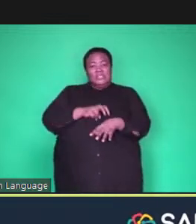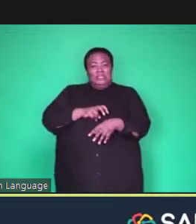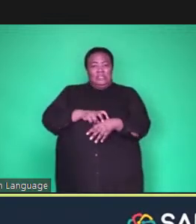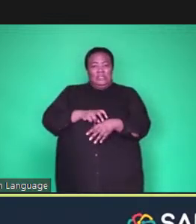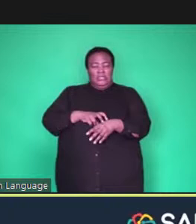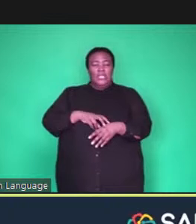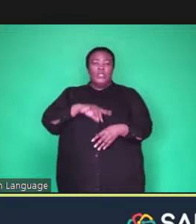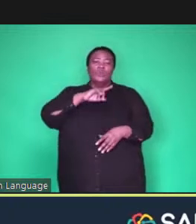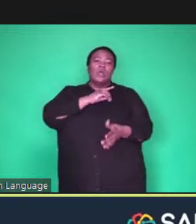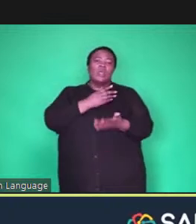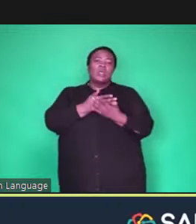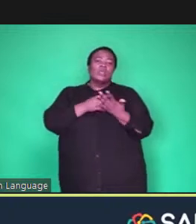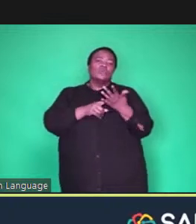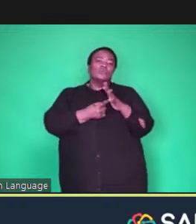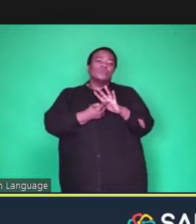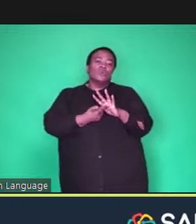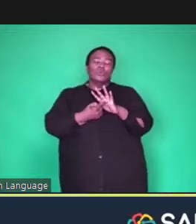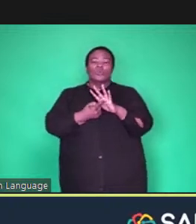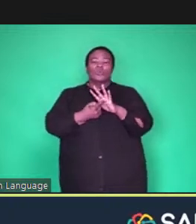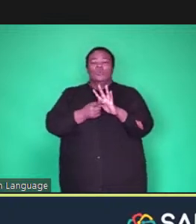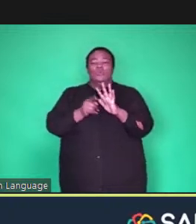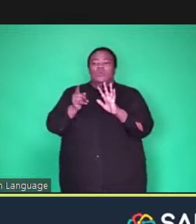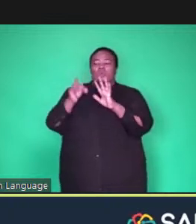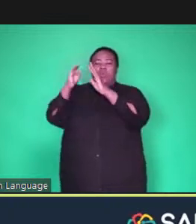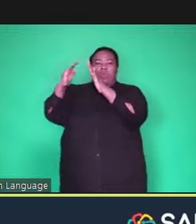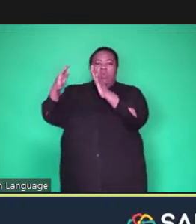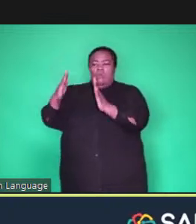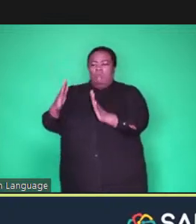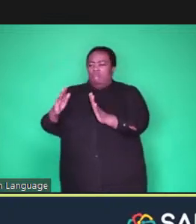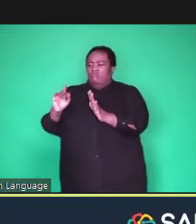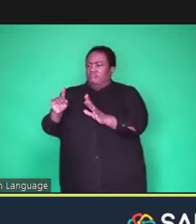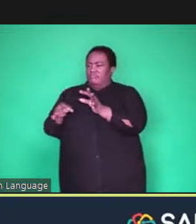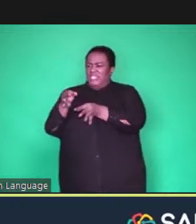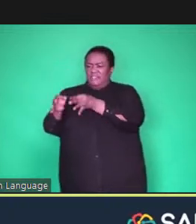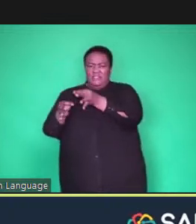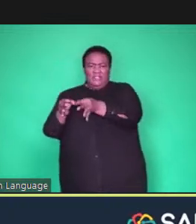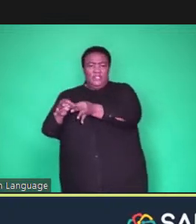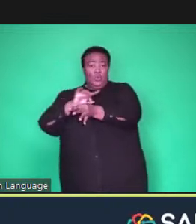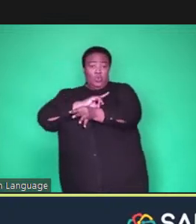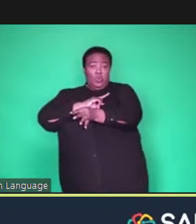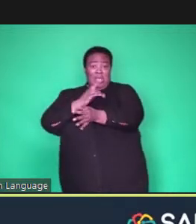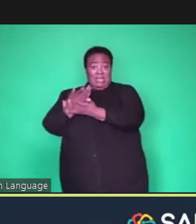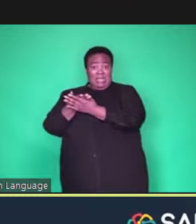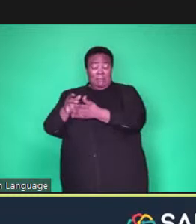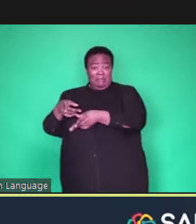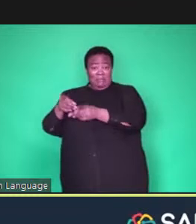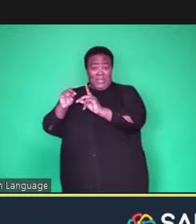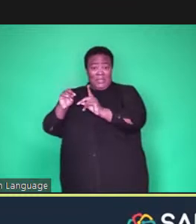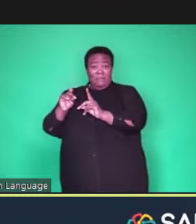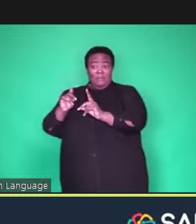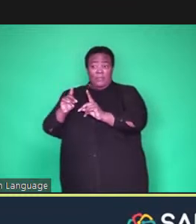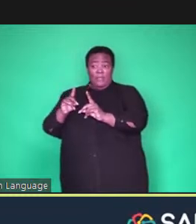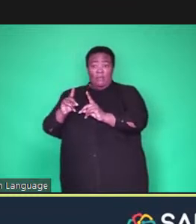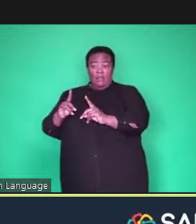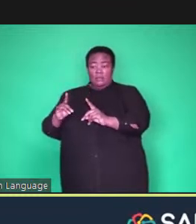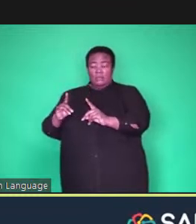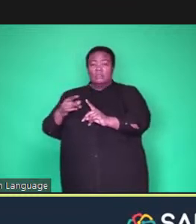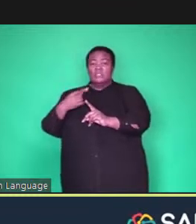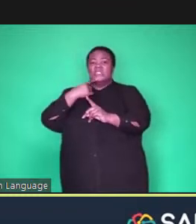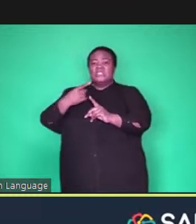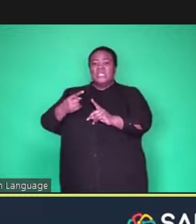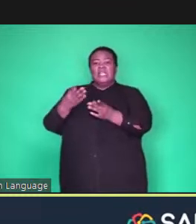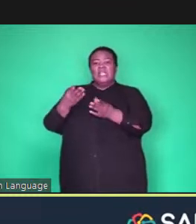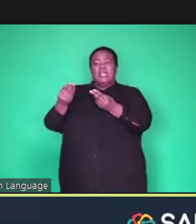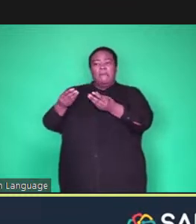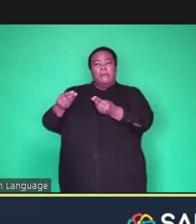a de facto household definition, because there is a danger of inflating your population if somebody is at risk of